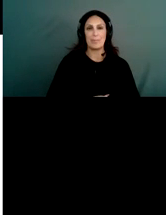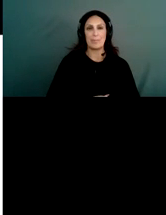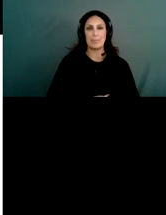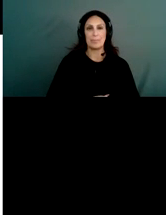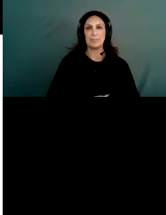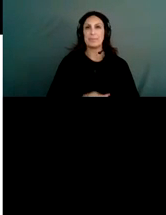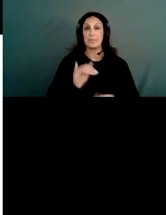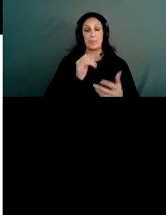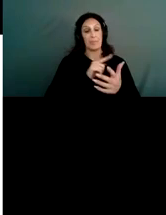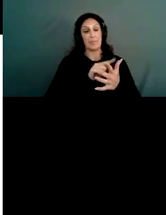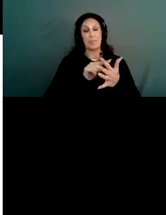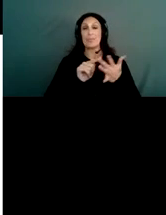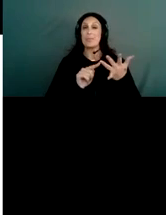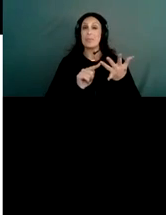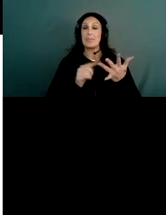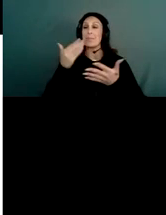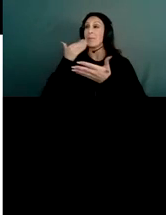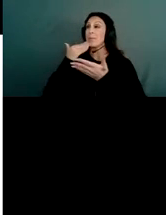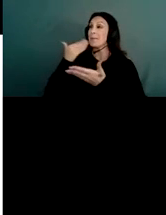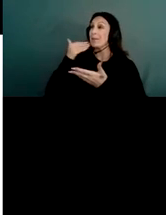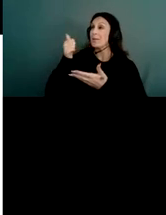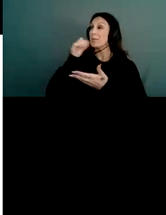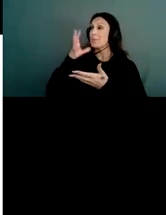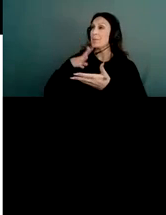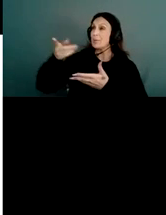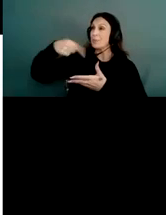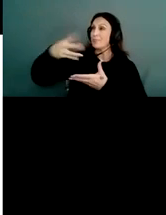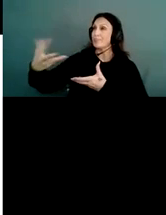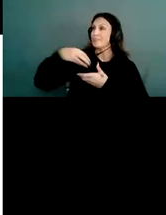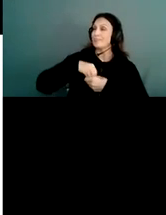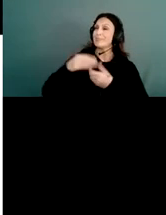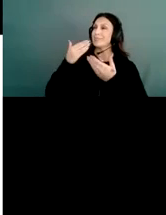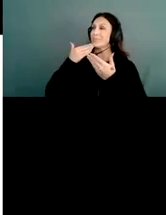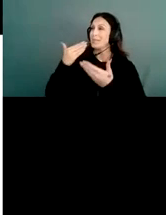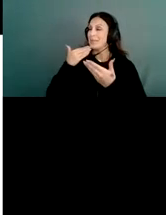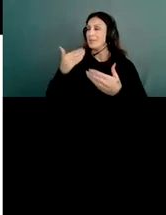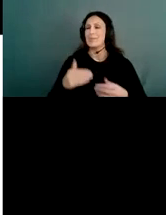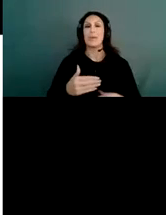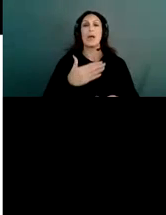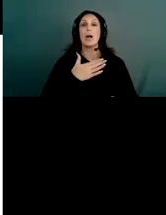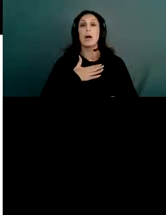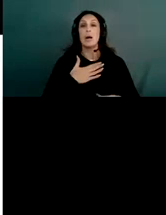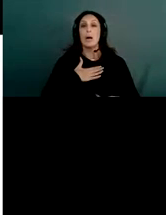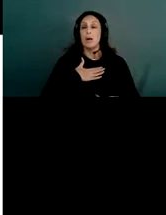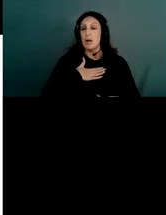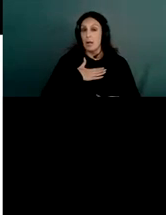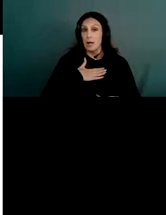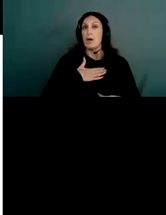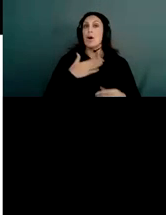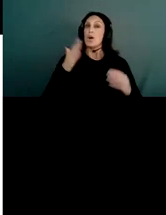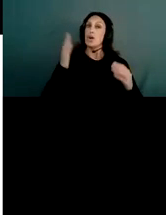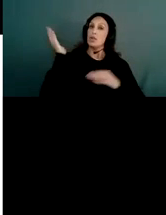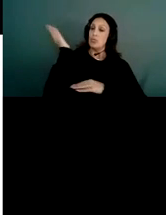Thank you so much, ladies. Welcome. This morning, our presenters are going to give an